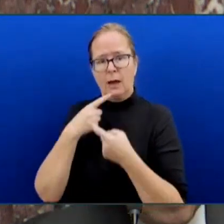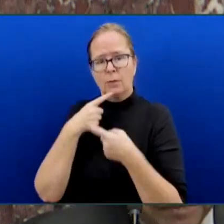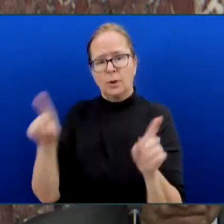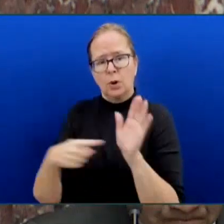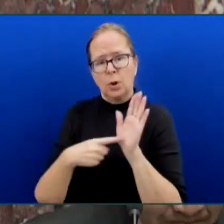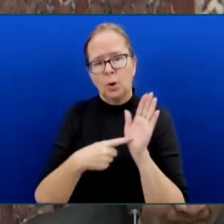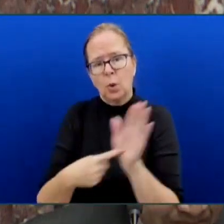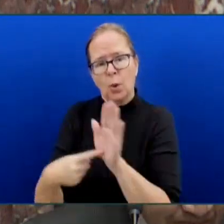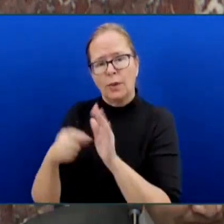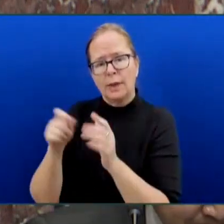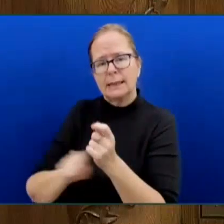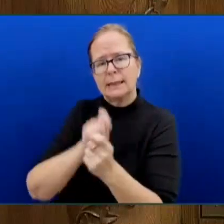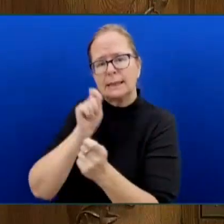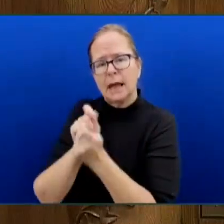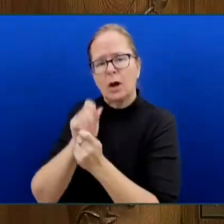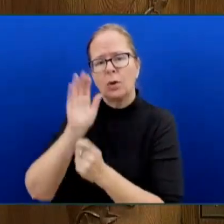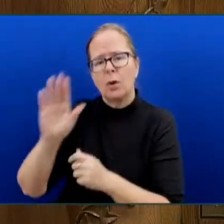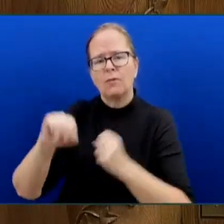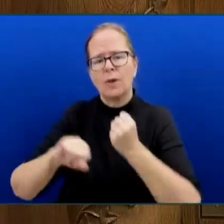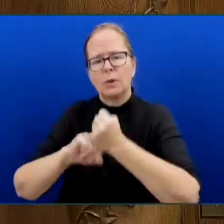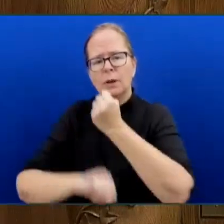hear.